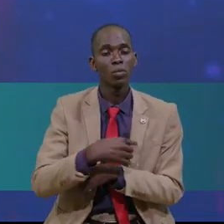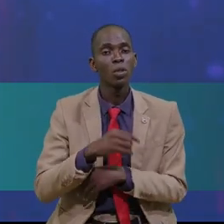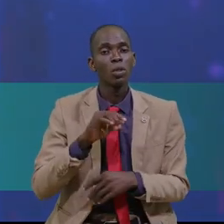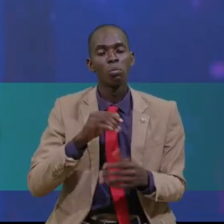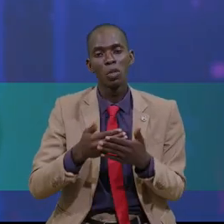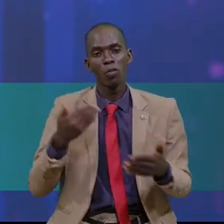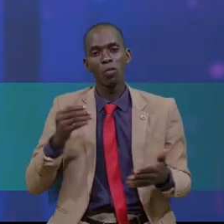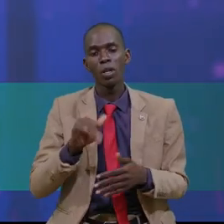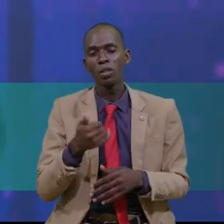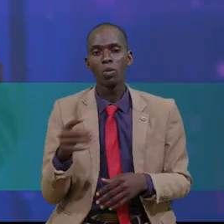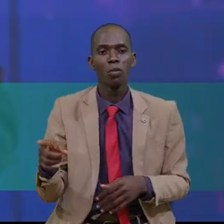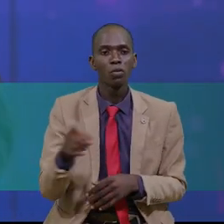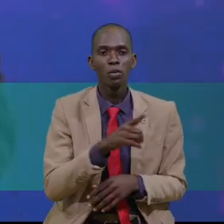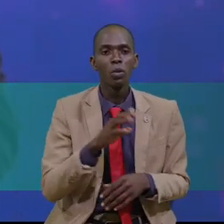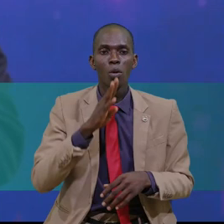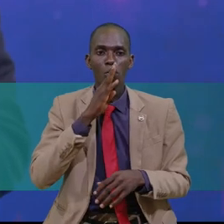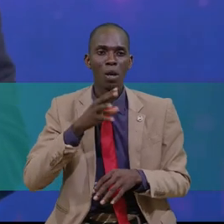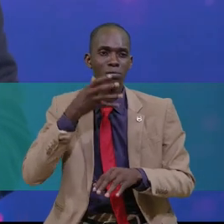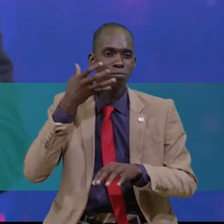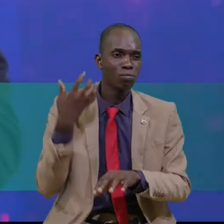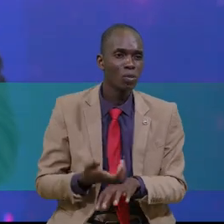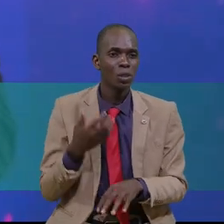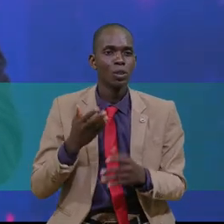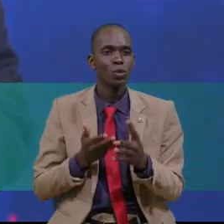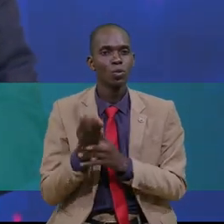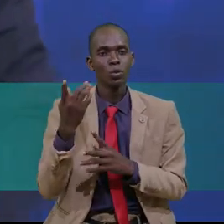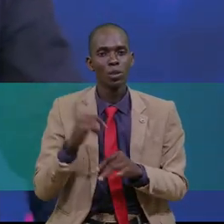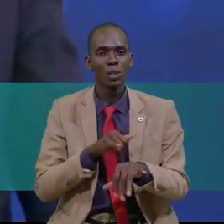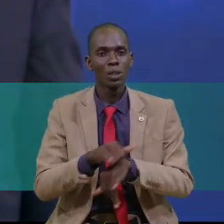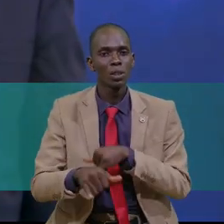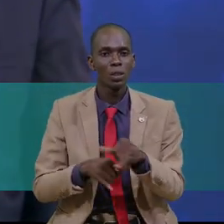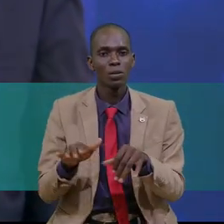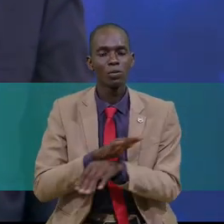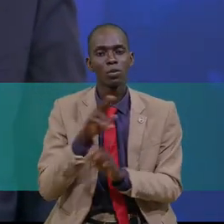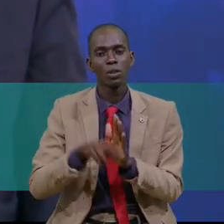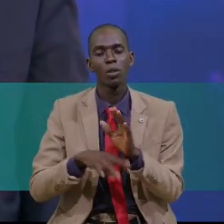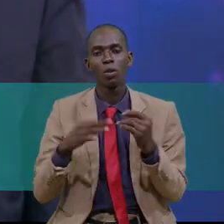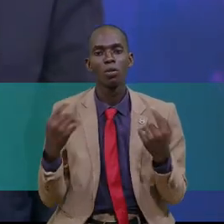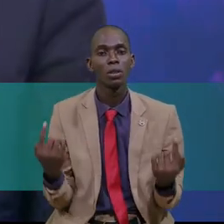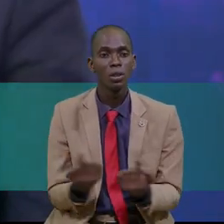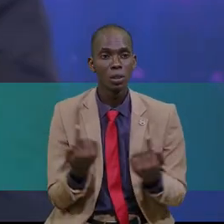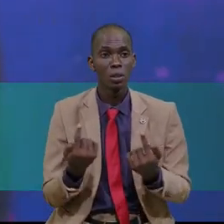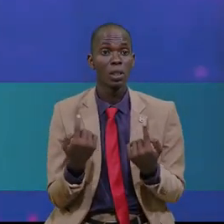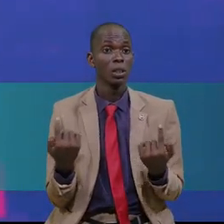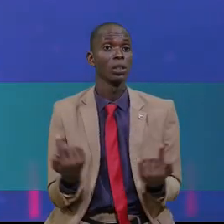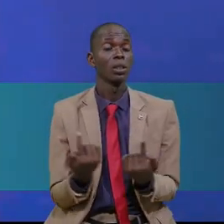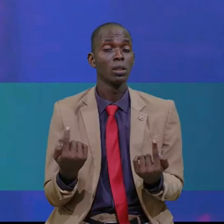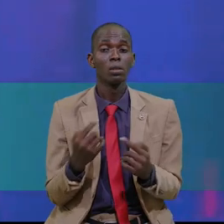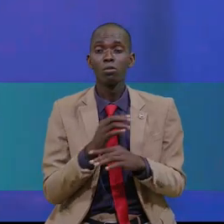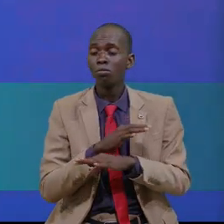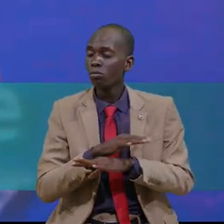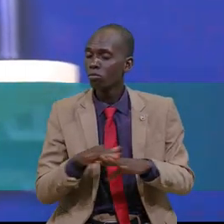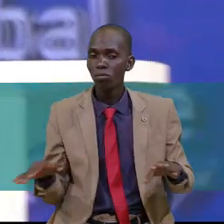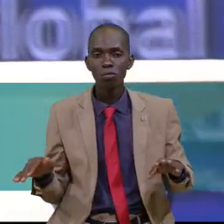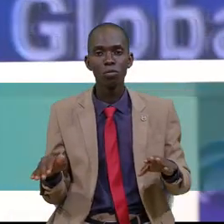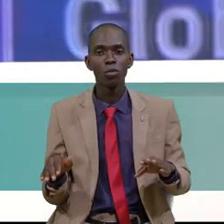be hardened through the deceitfulness of sin. Sin does not only